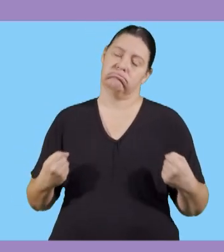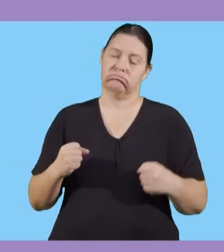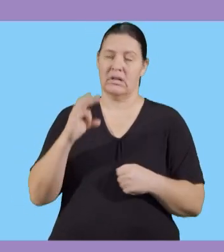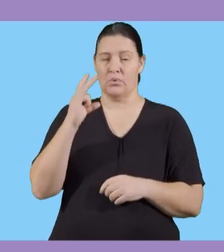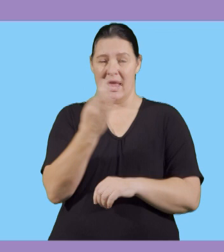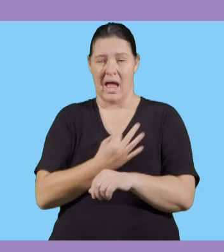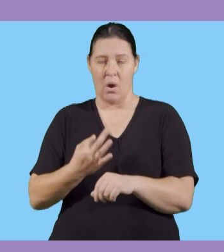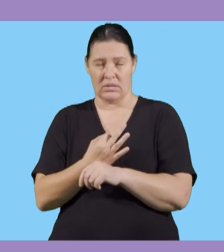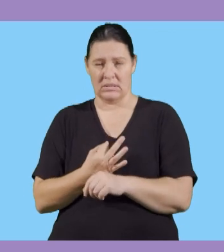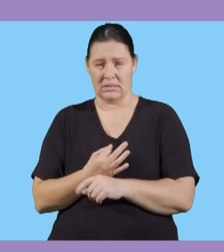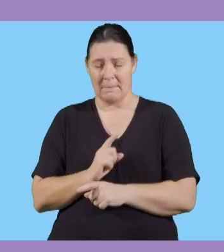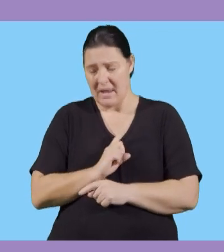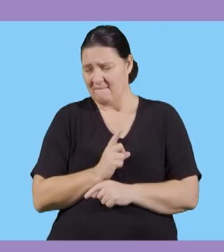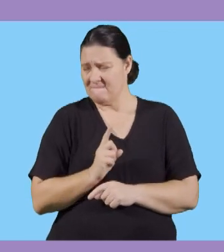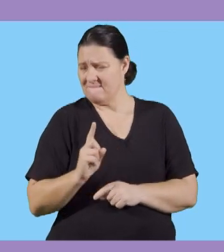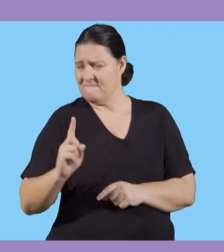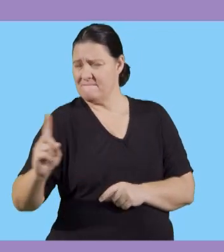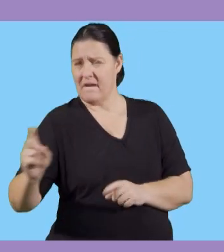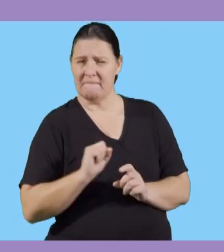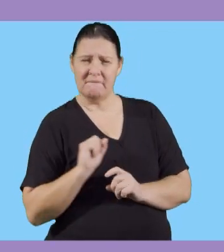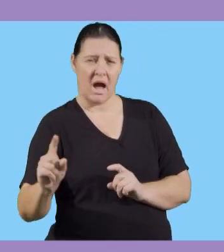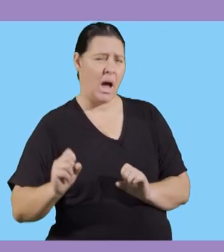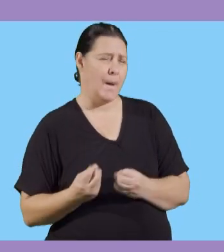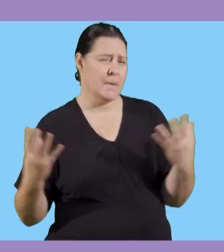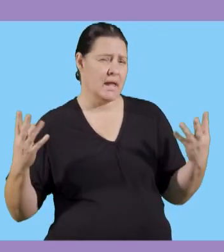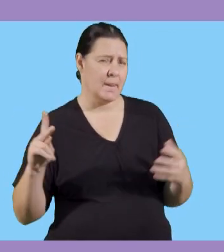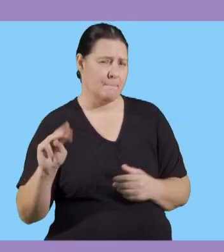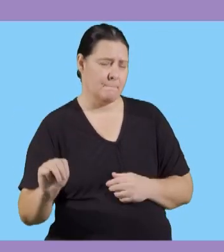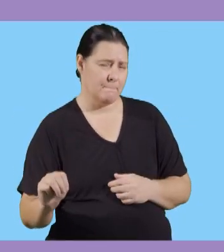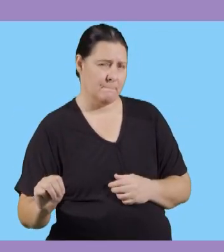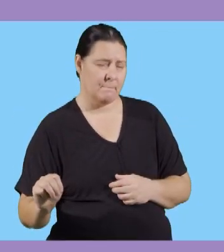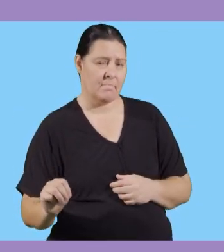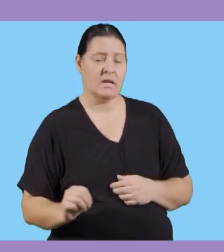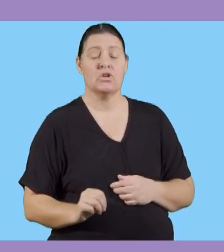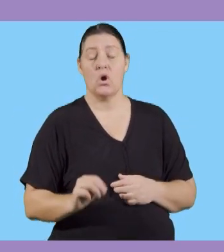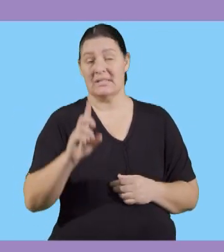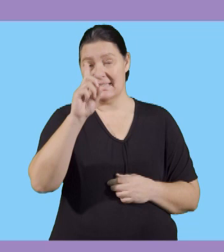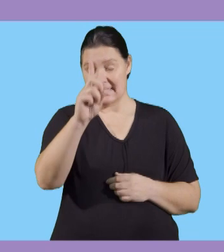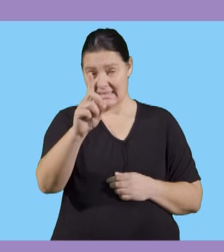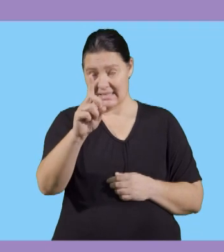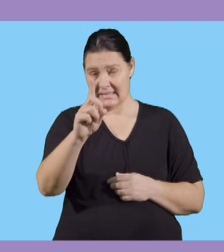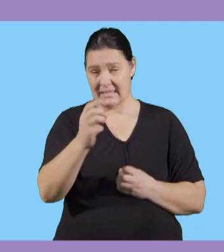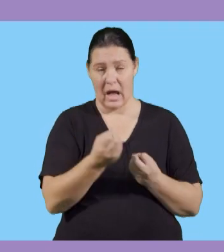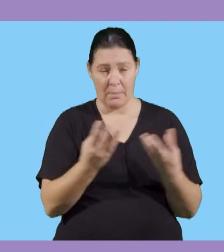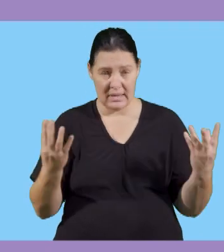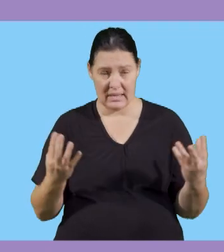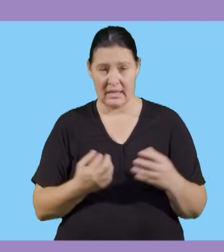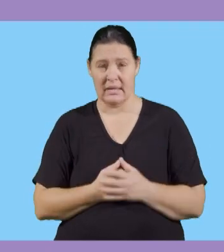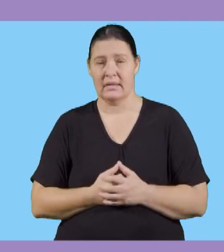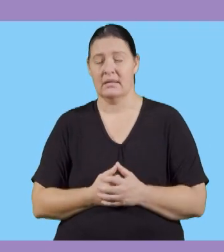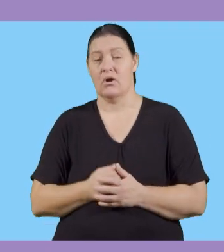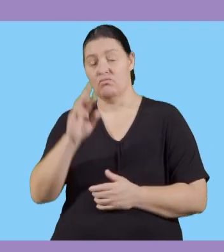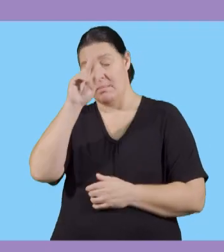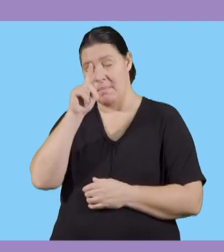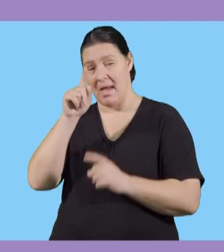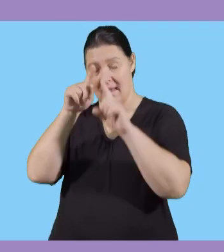How much distance did the truck travel? So remember, distance is,